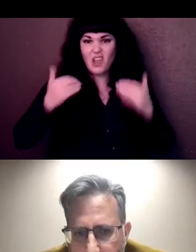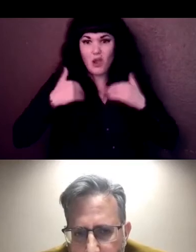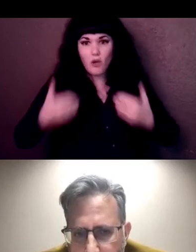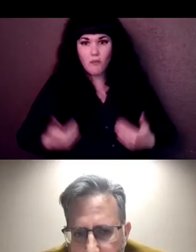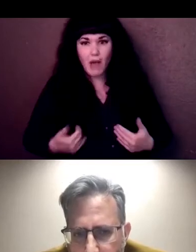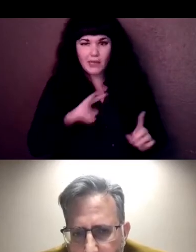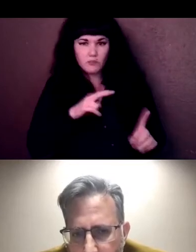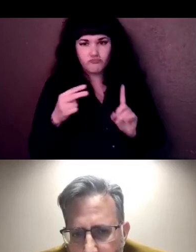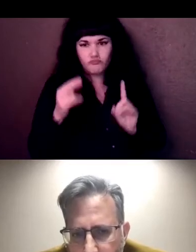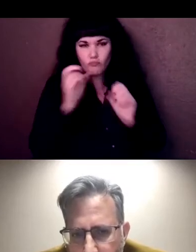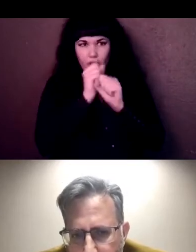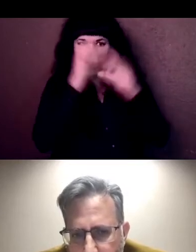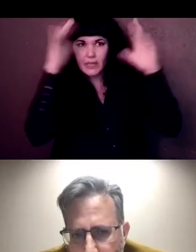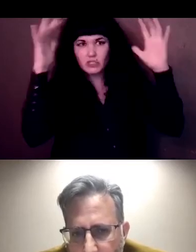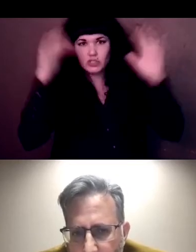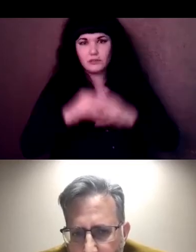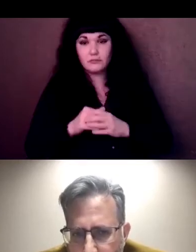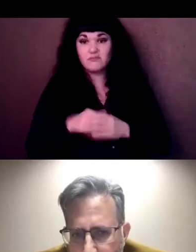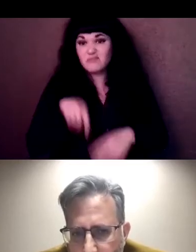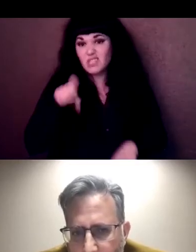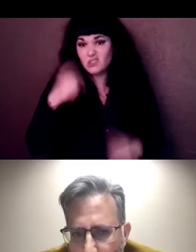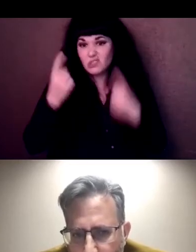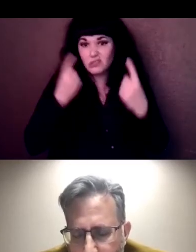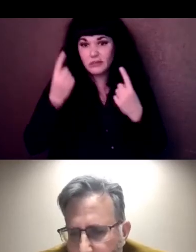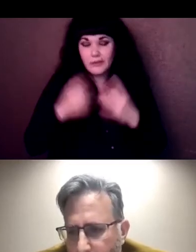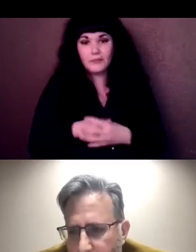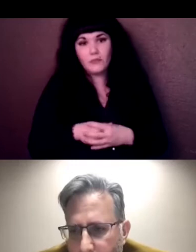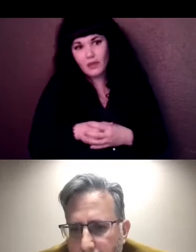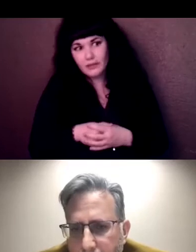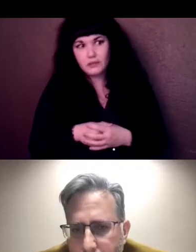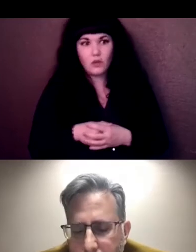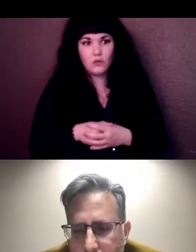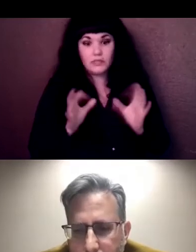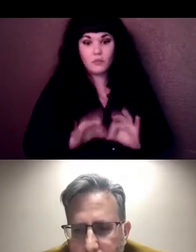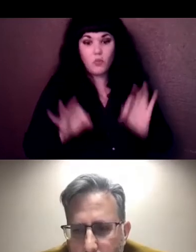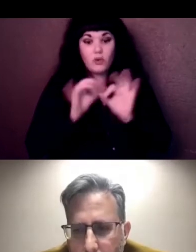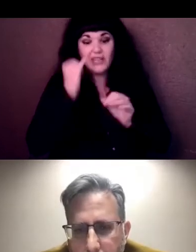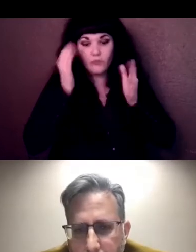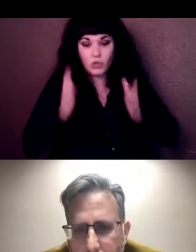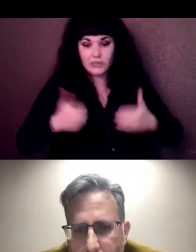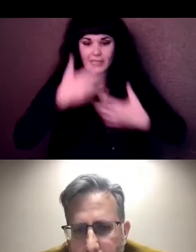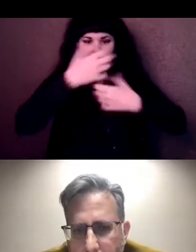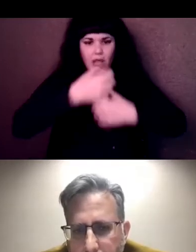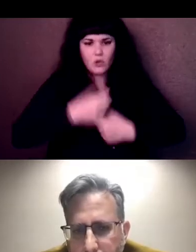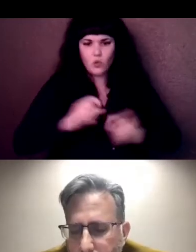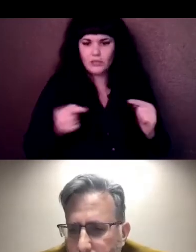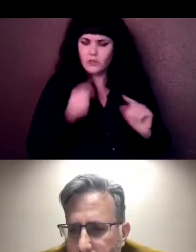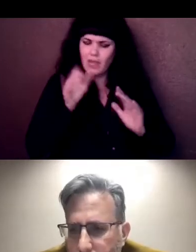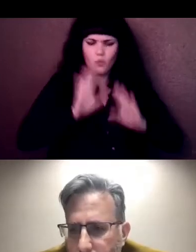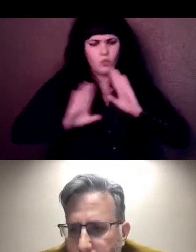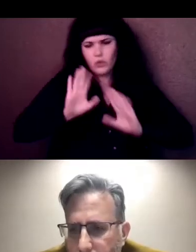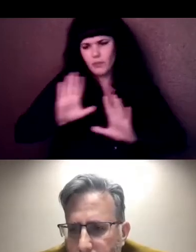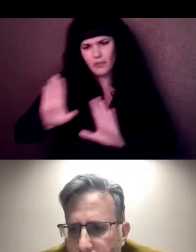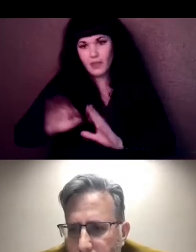should be helpful to an individual with spinal cord injury to not worry about that. Yeah, I'm glad, Philip, that you